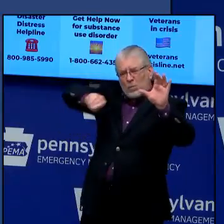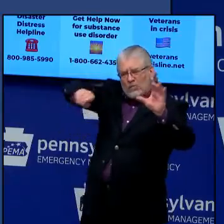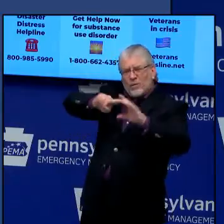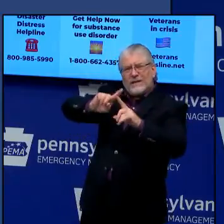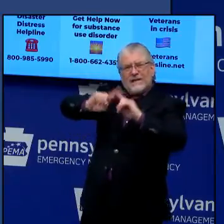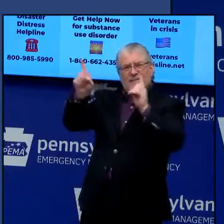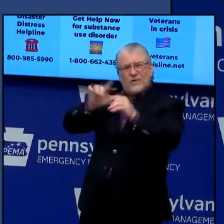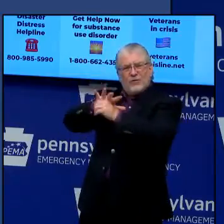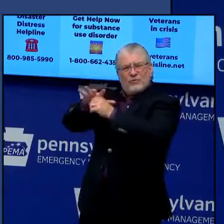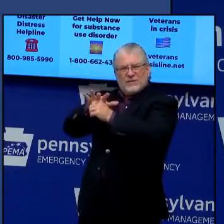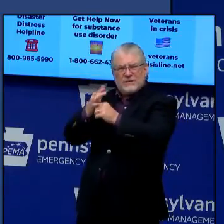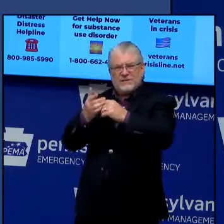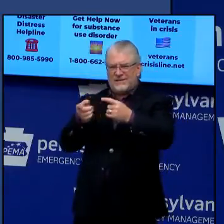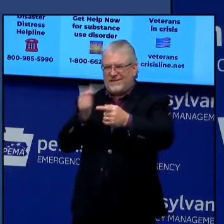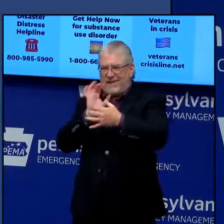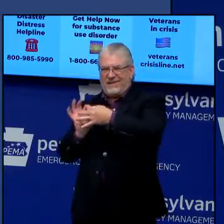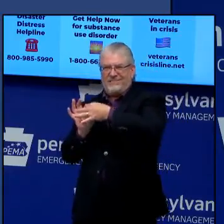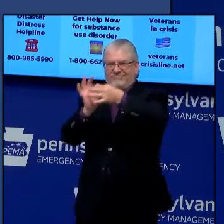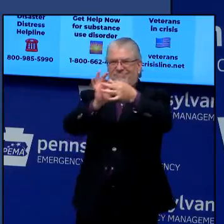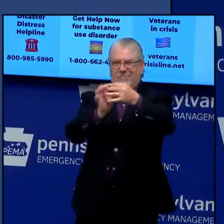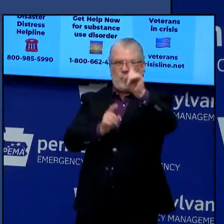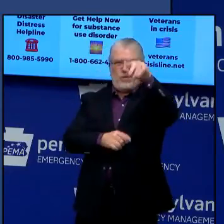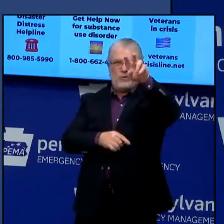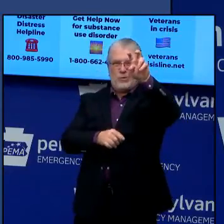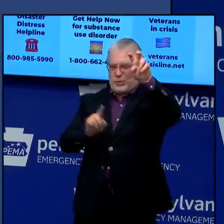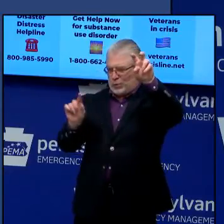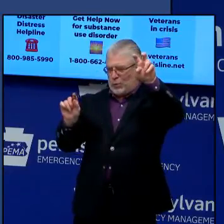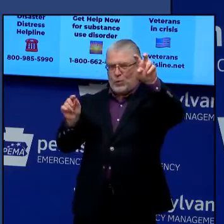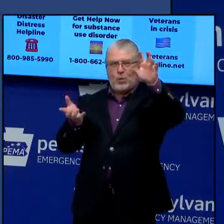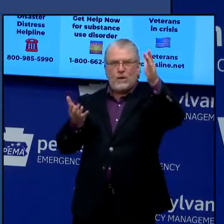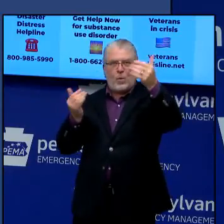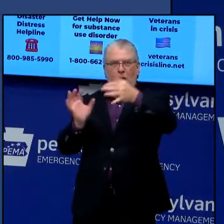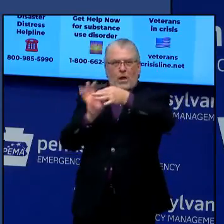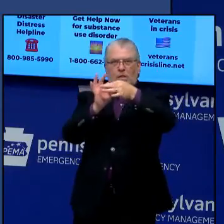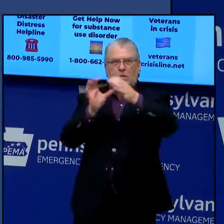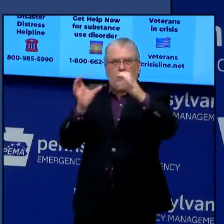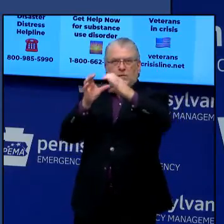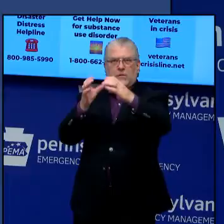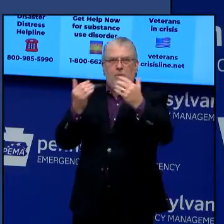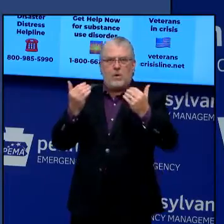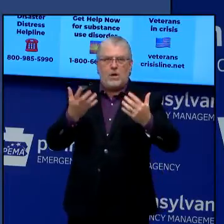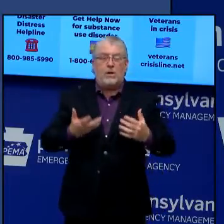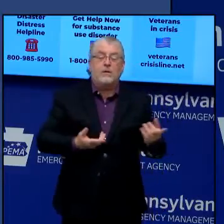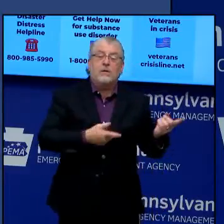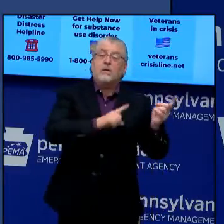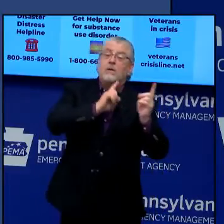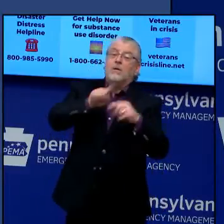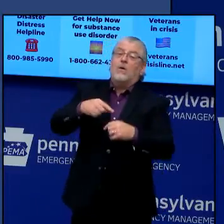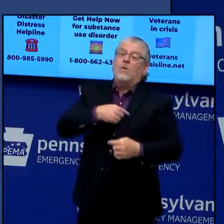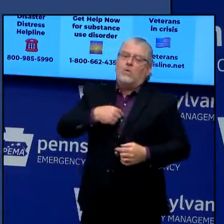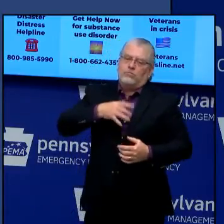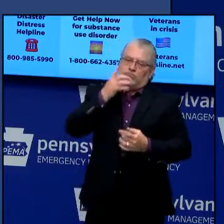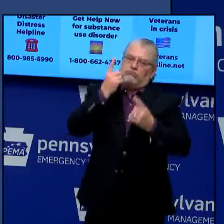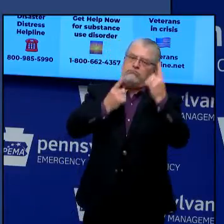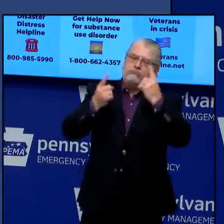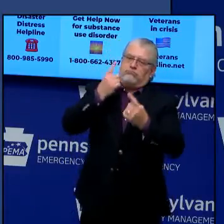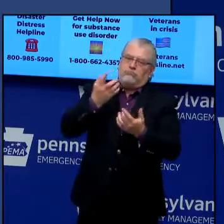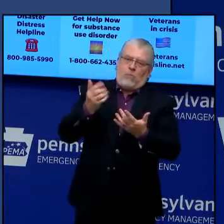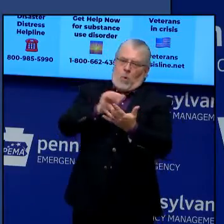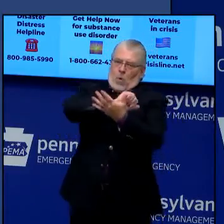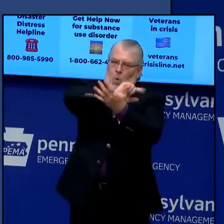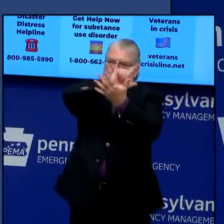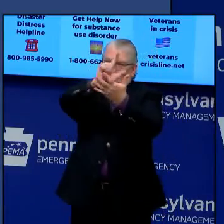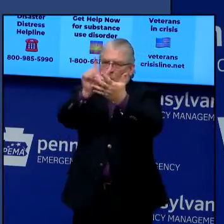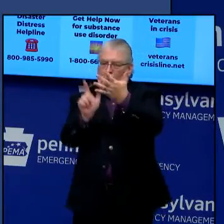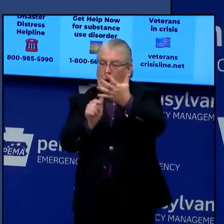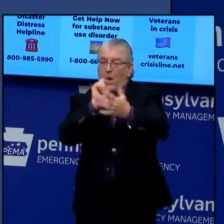take all of that into consideration. Our next question is from the Philadelphia Inquirer. Does this shortage of testing materials